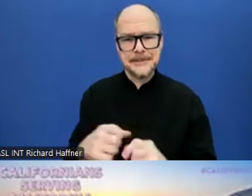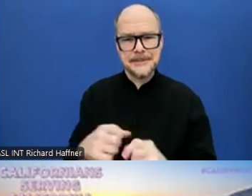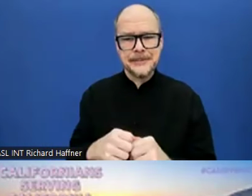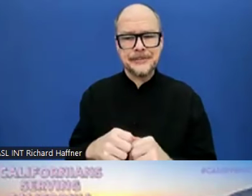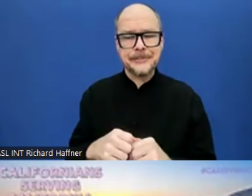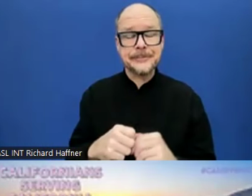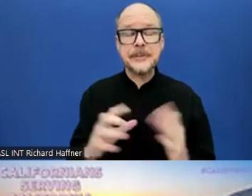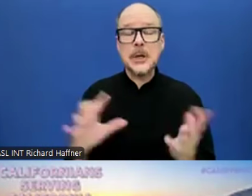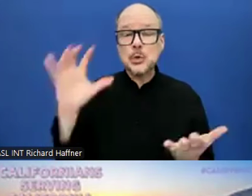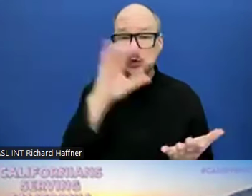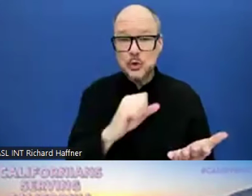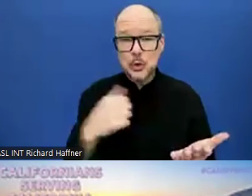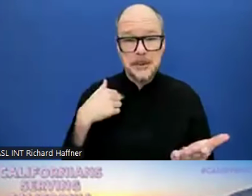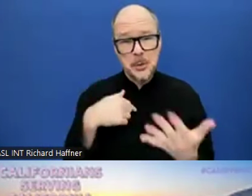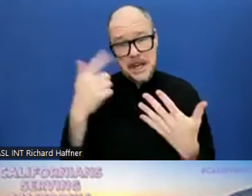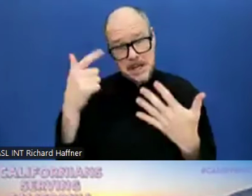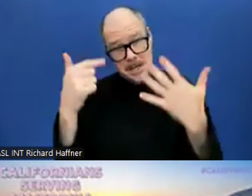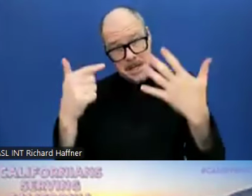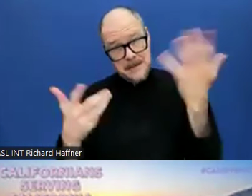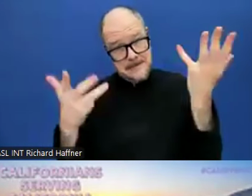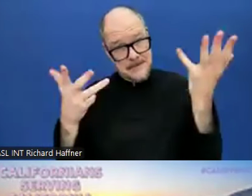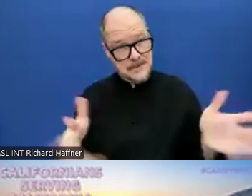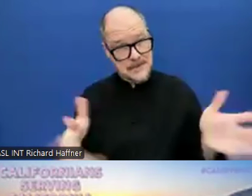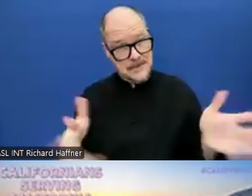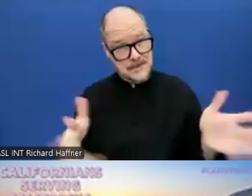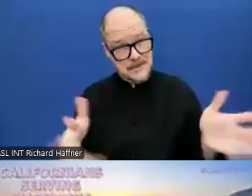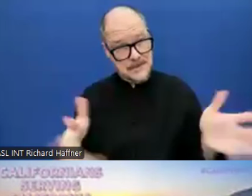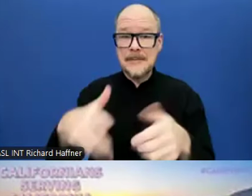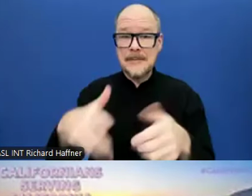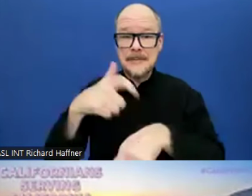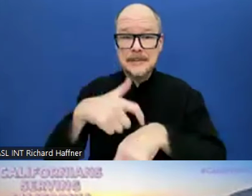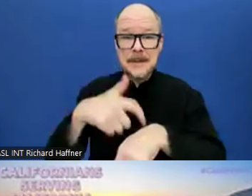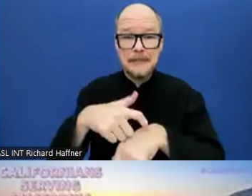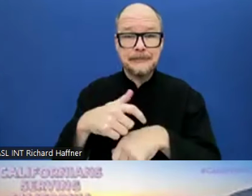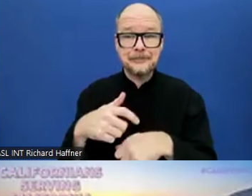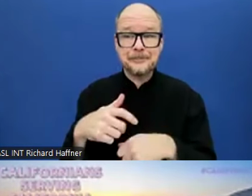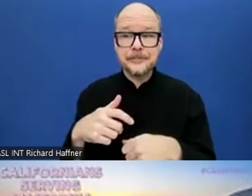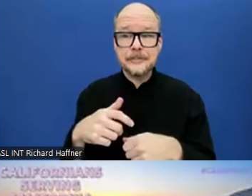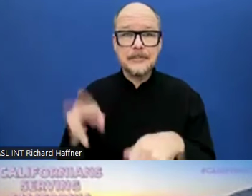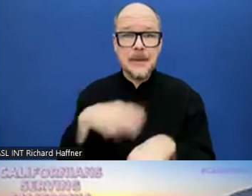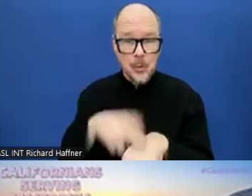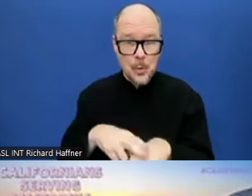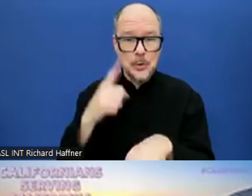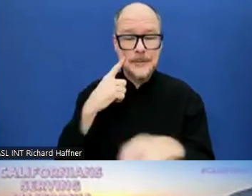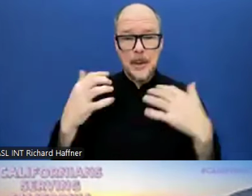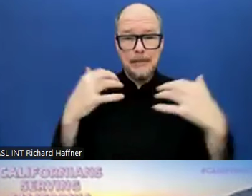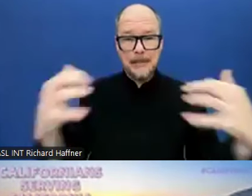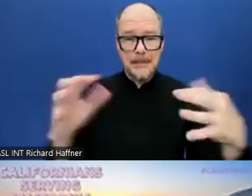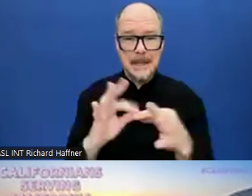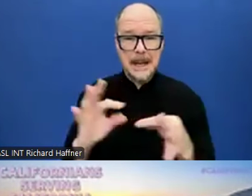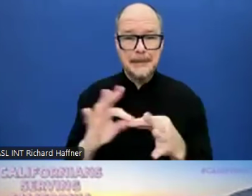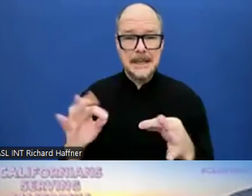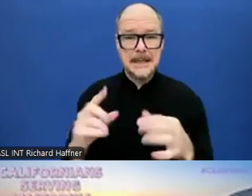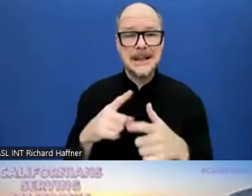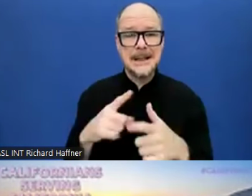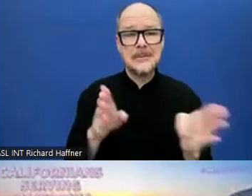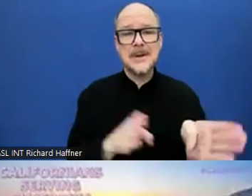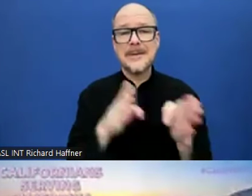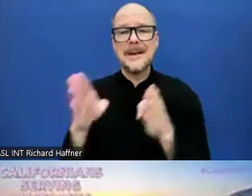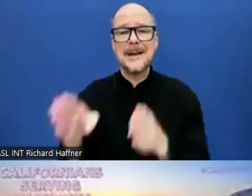Assuming we get through all of that and still have time left in this meeting, you know, in addition, of course, to the public comment, we'll move on to the other agenda